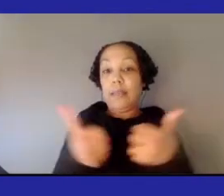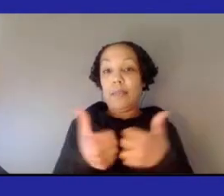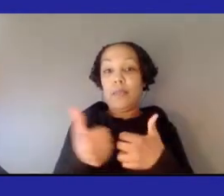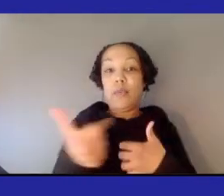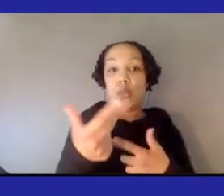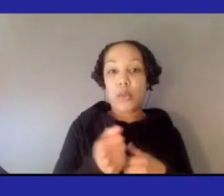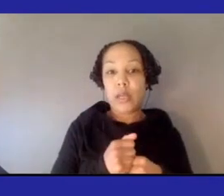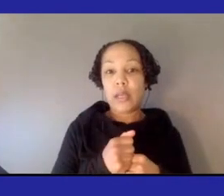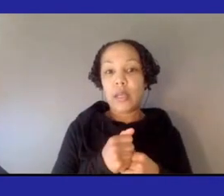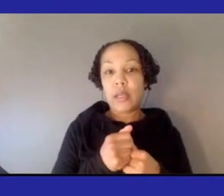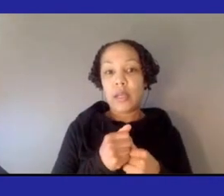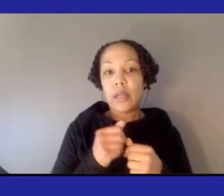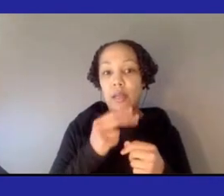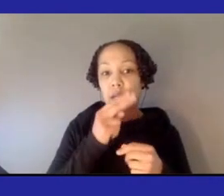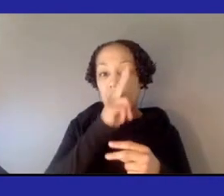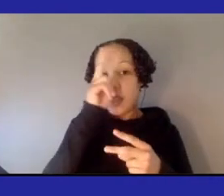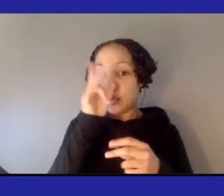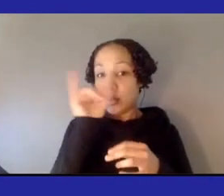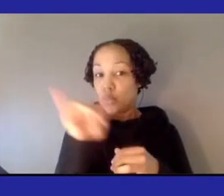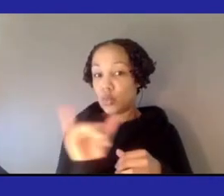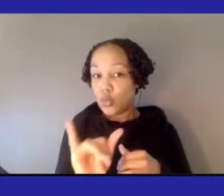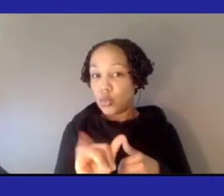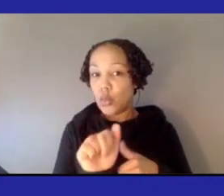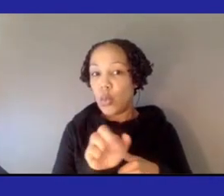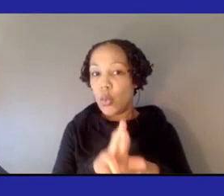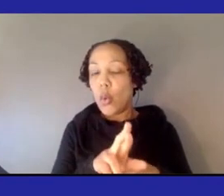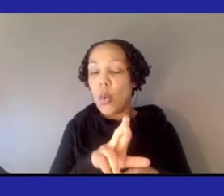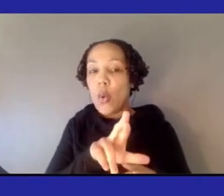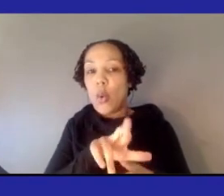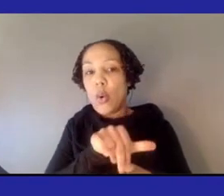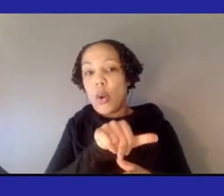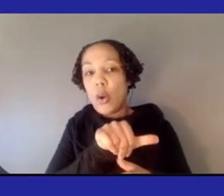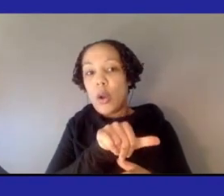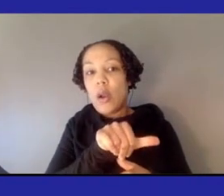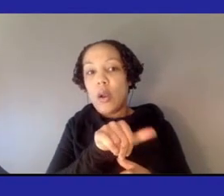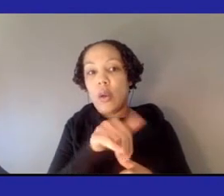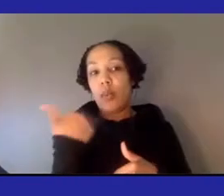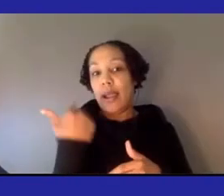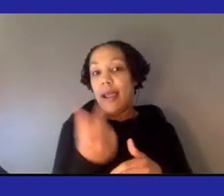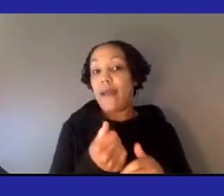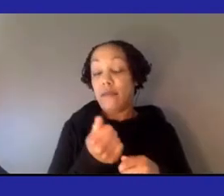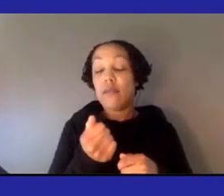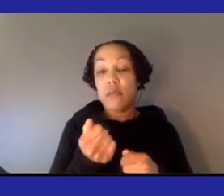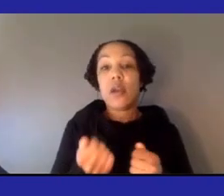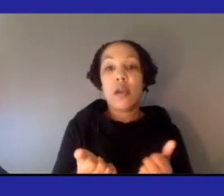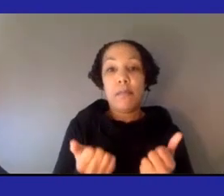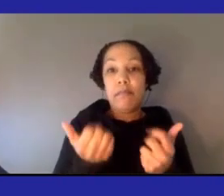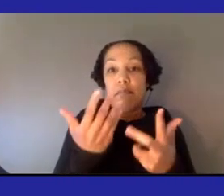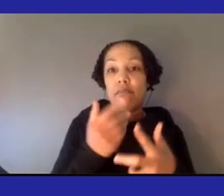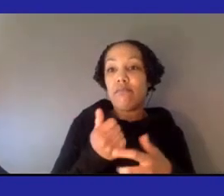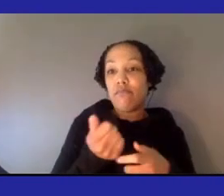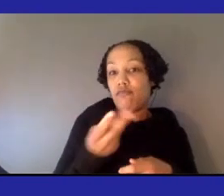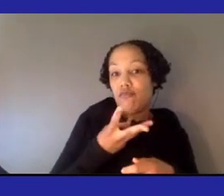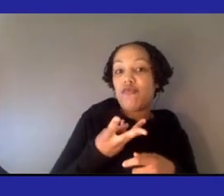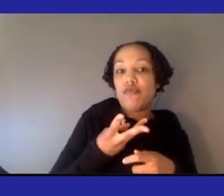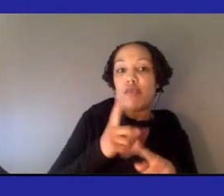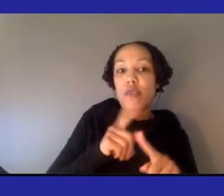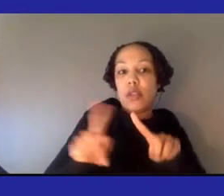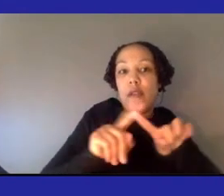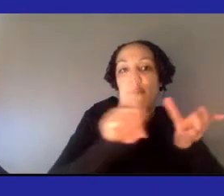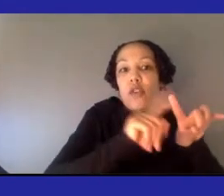or? Yes, we have several EES projects across the system at several different